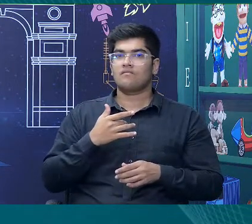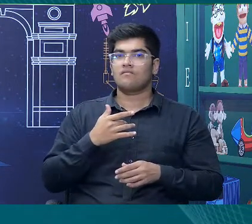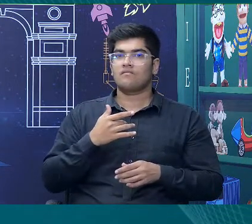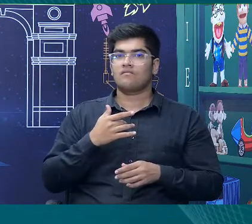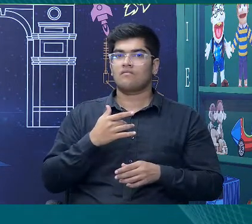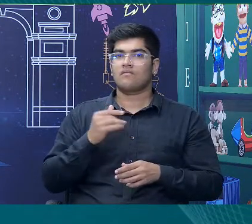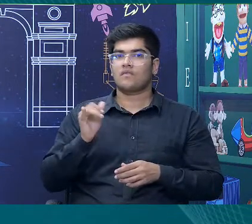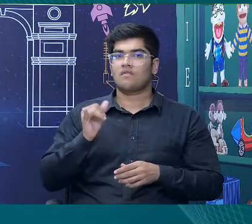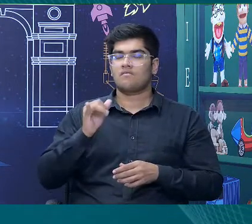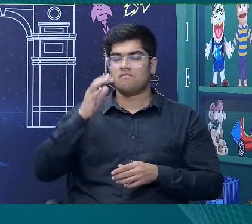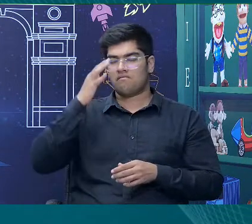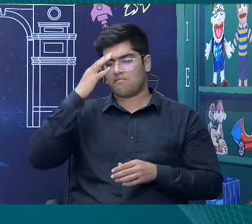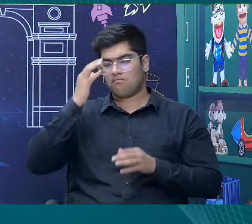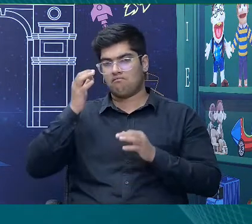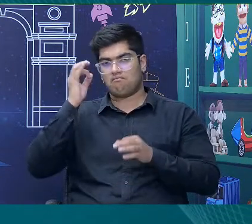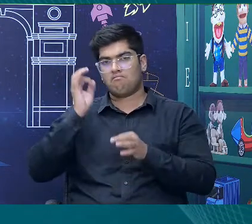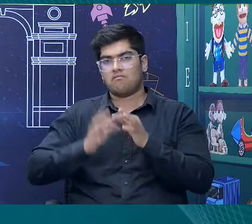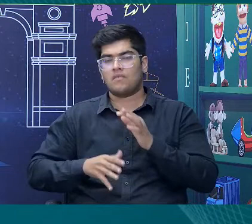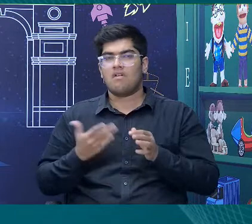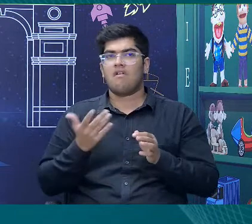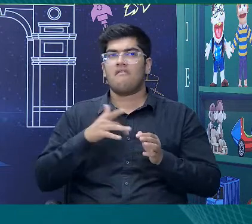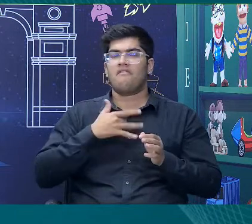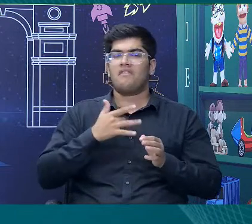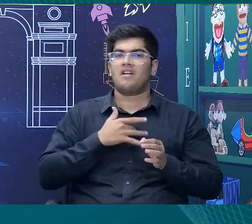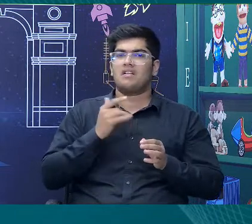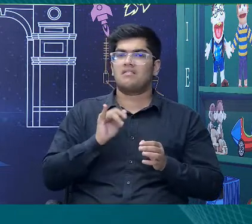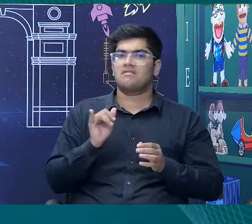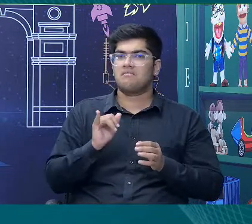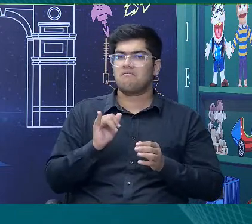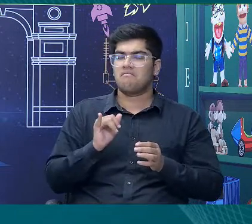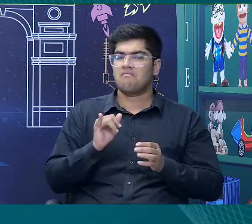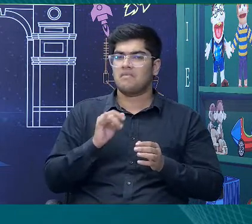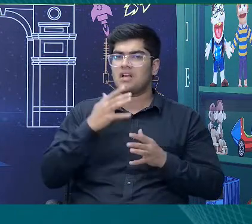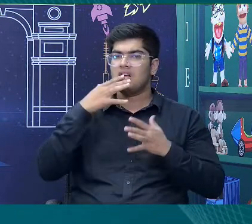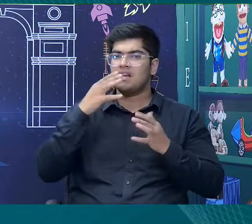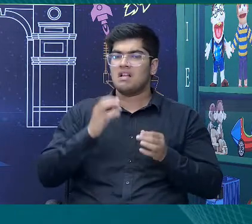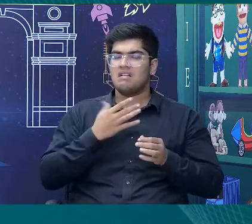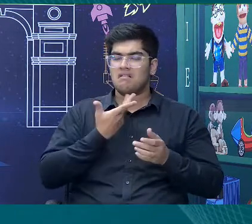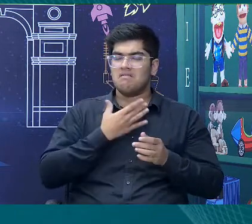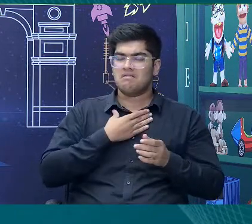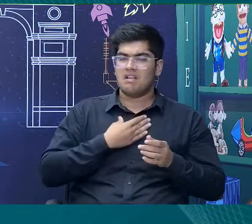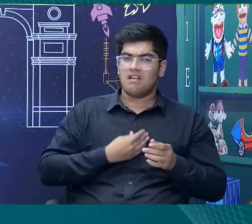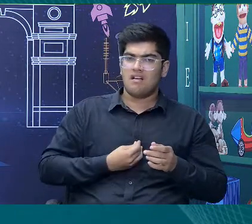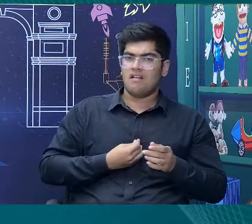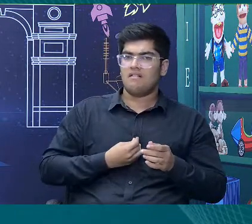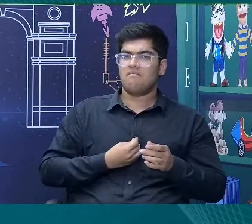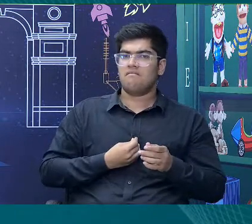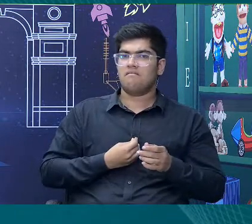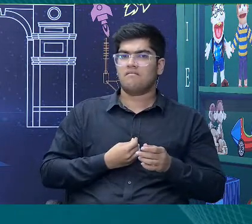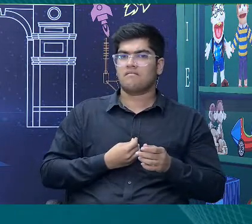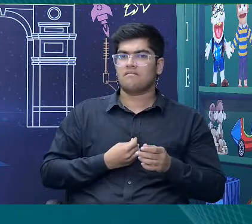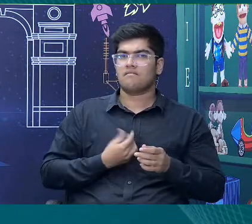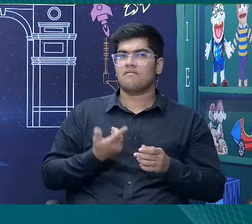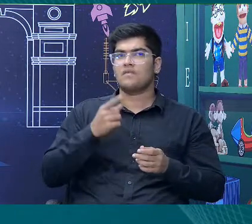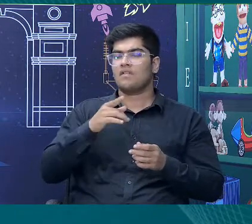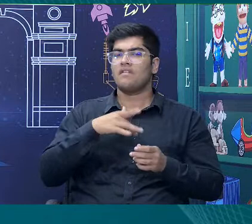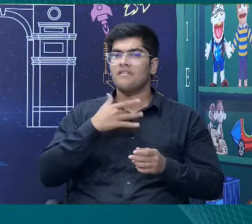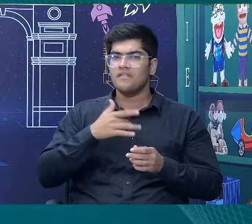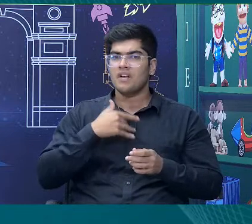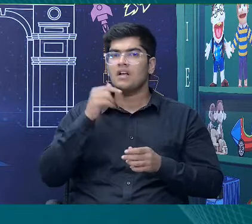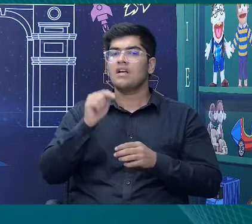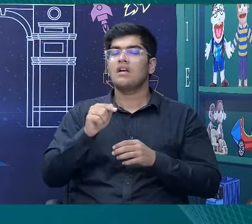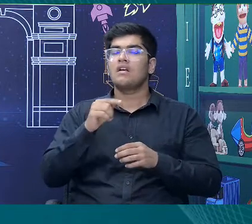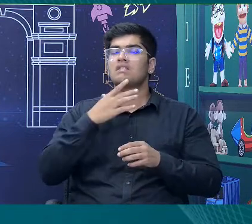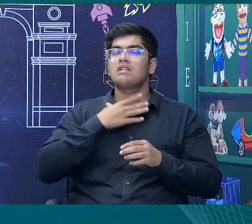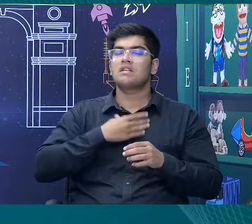begin to despair and feel really sad, and and he feels that it is